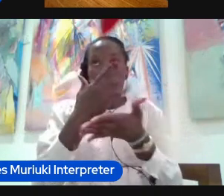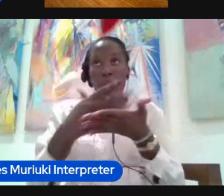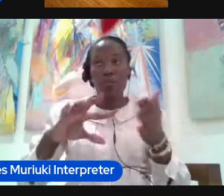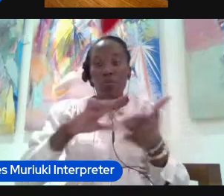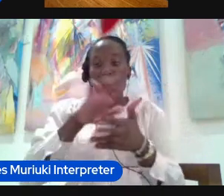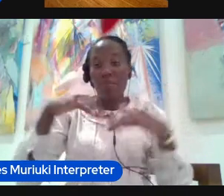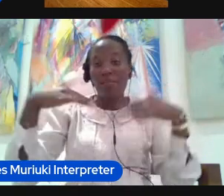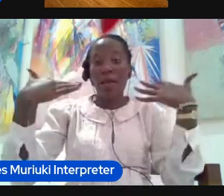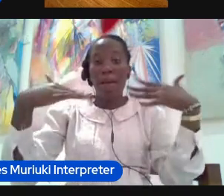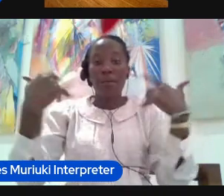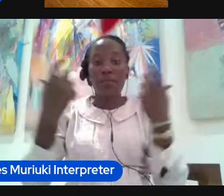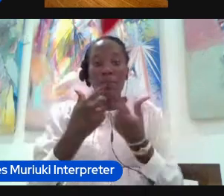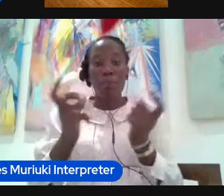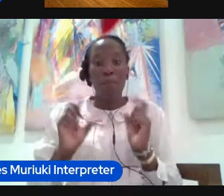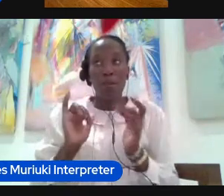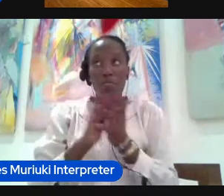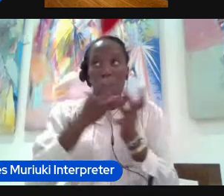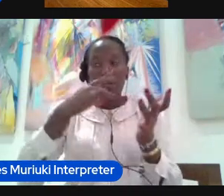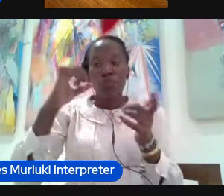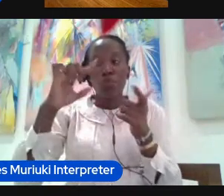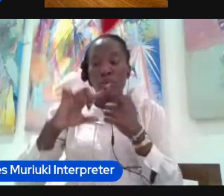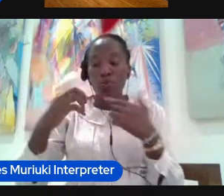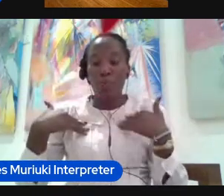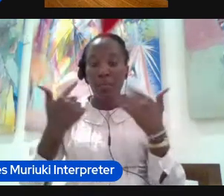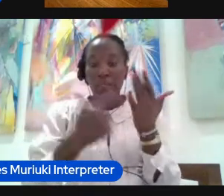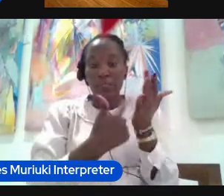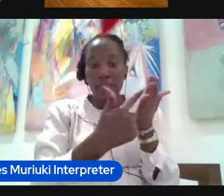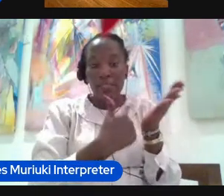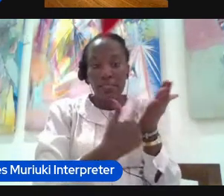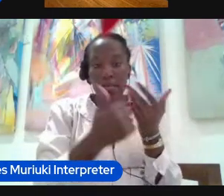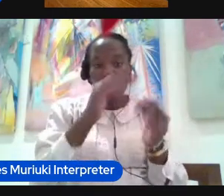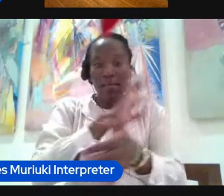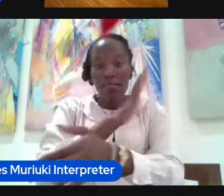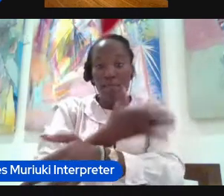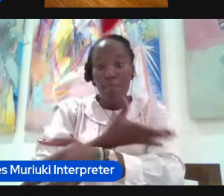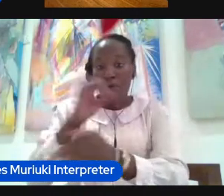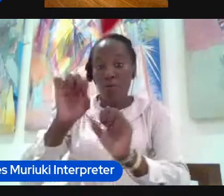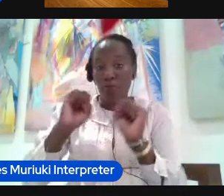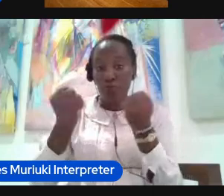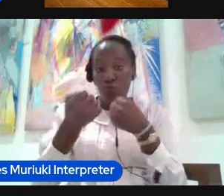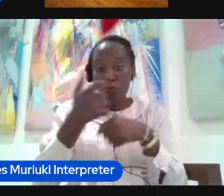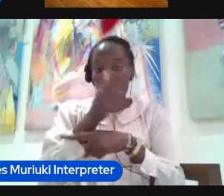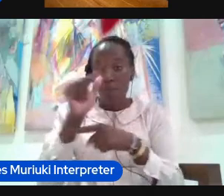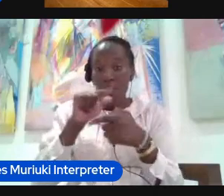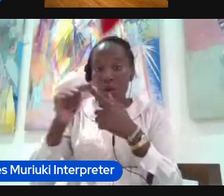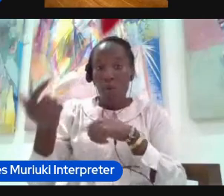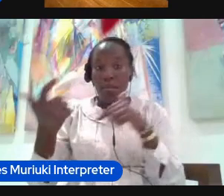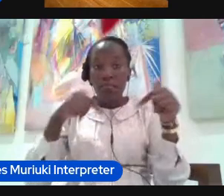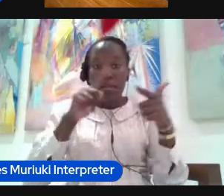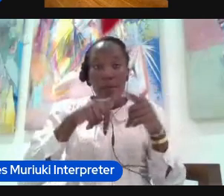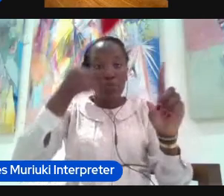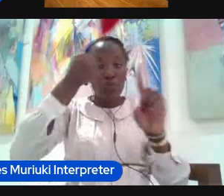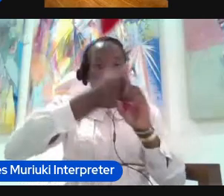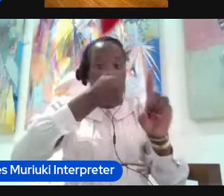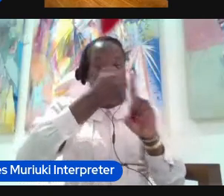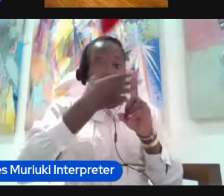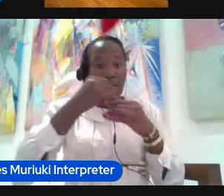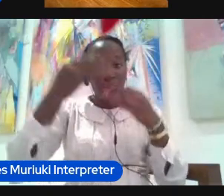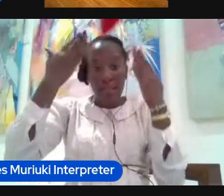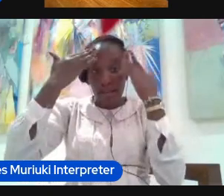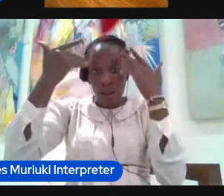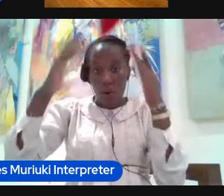panel that is going to be discussing the power of social media when it comes to advocacy and awareness creation when it